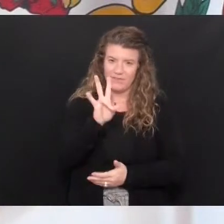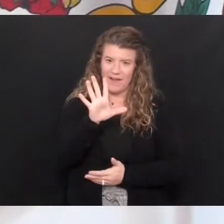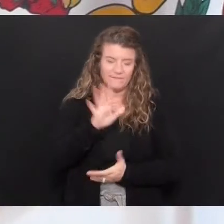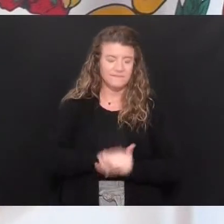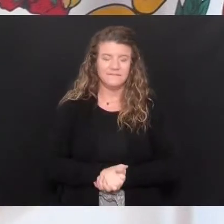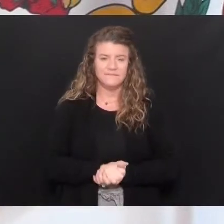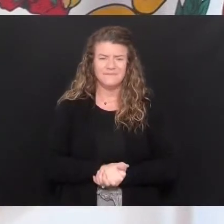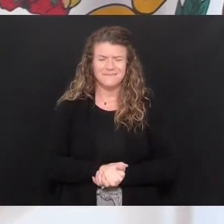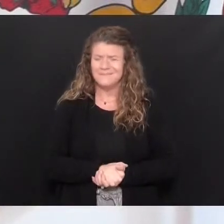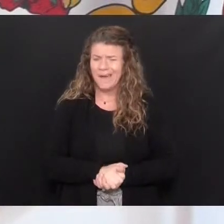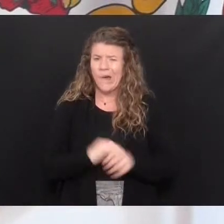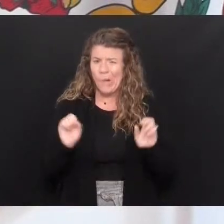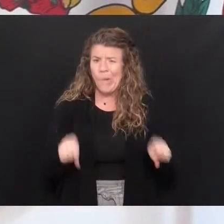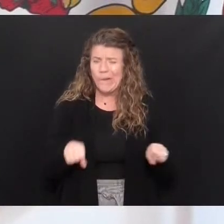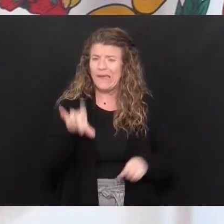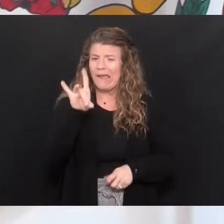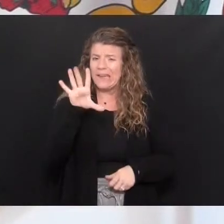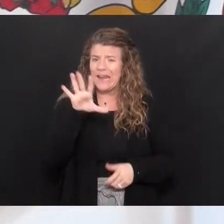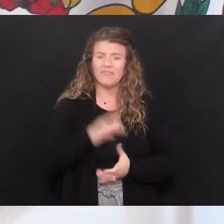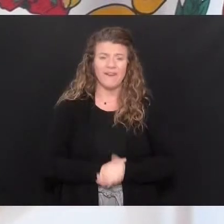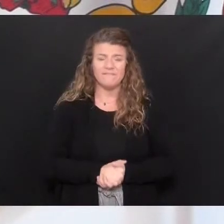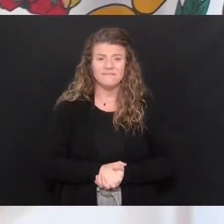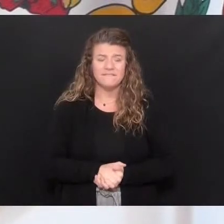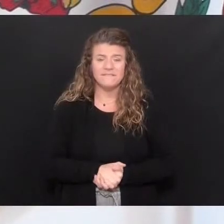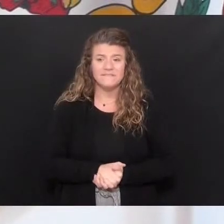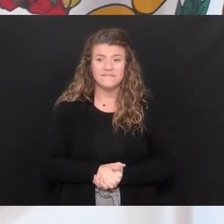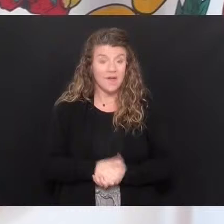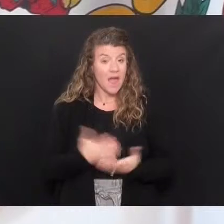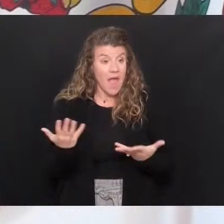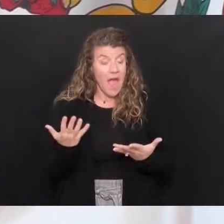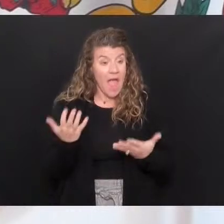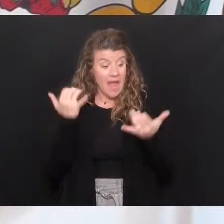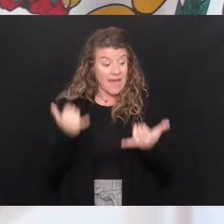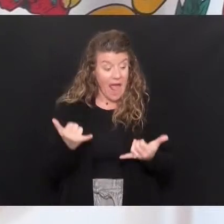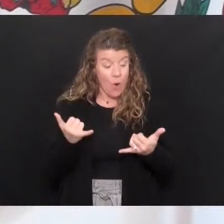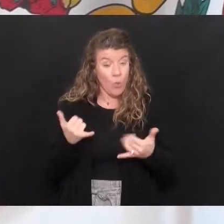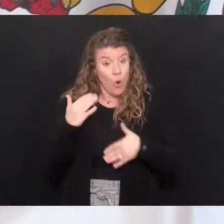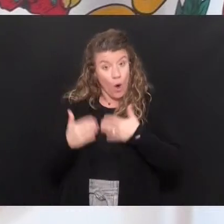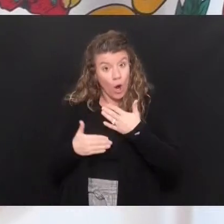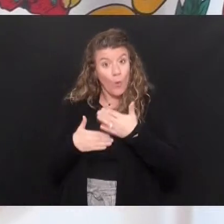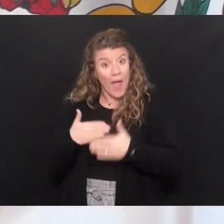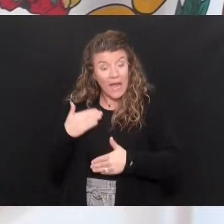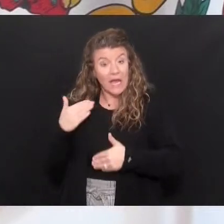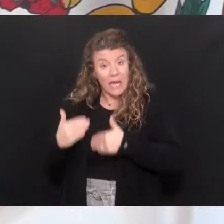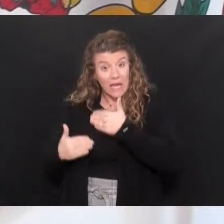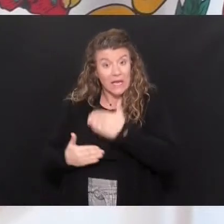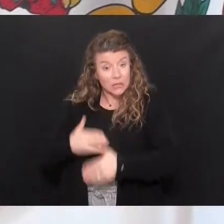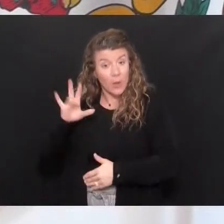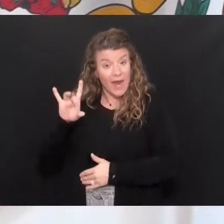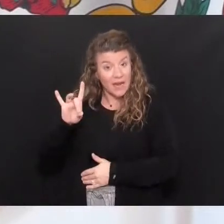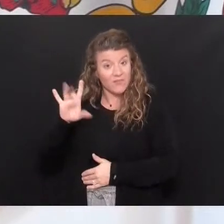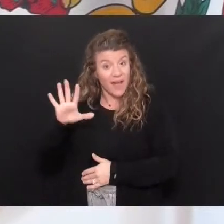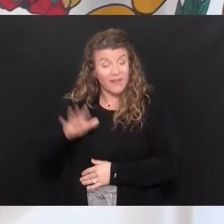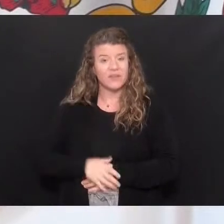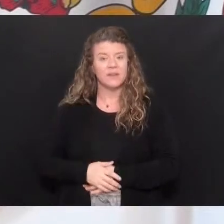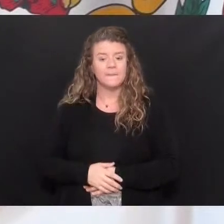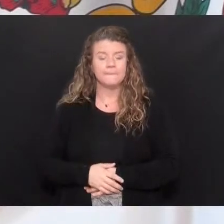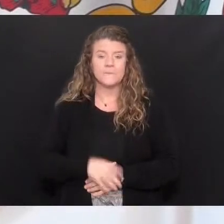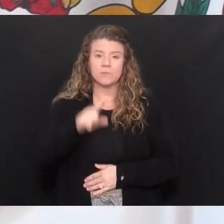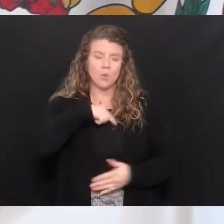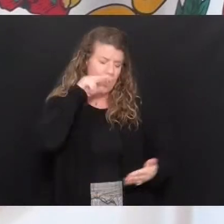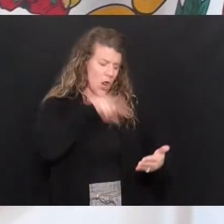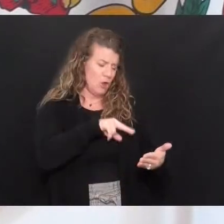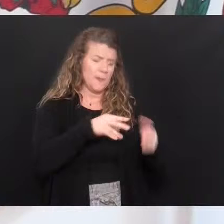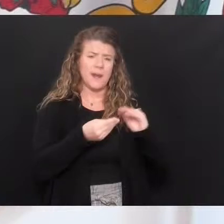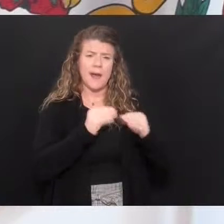We can get to 85. And we're on our way there right now. When I look down here and I